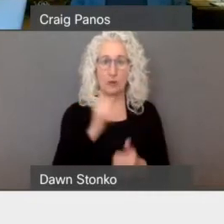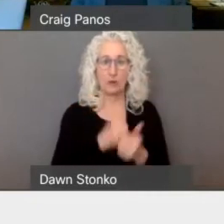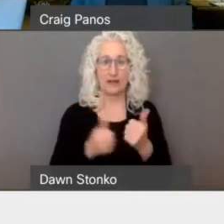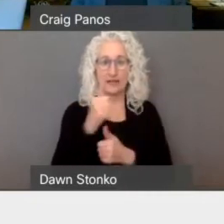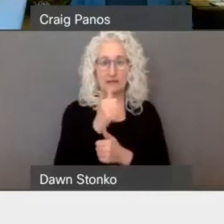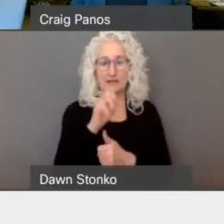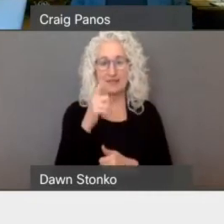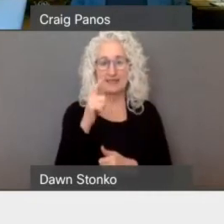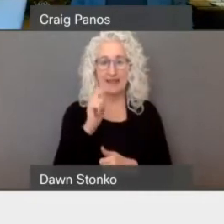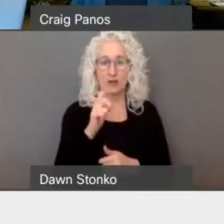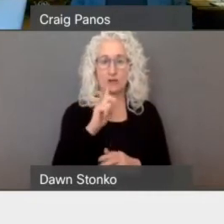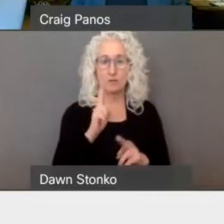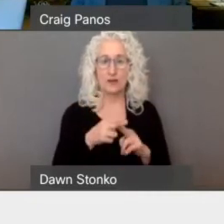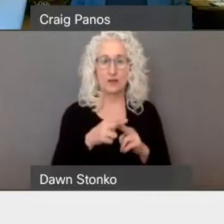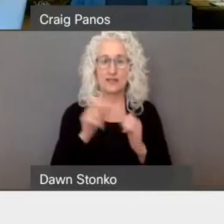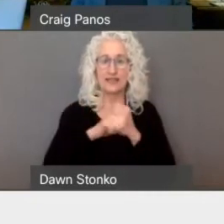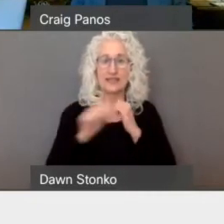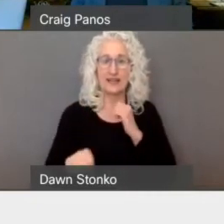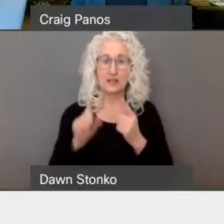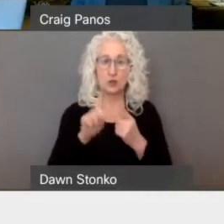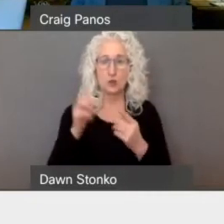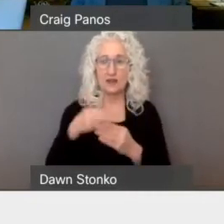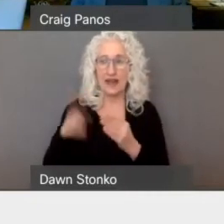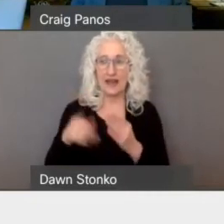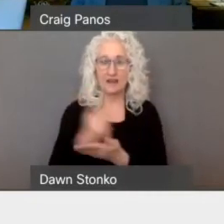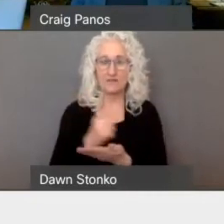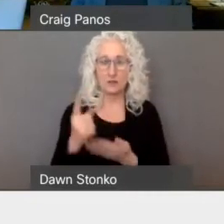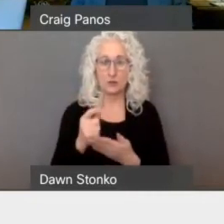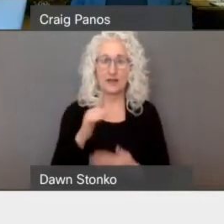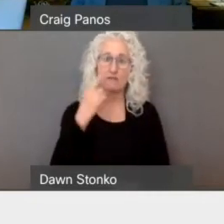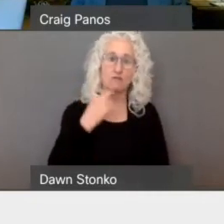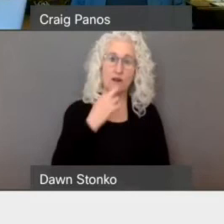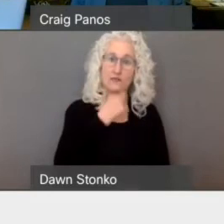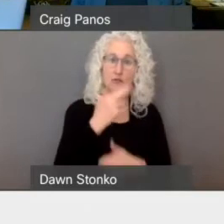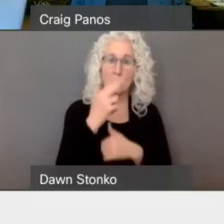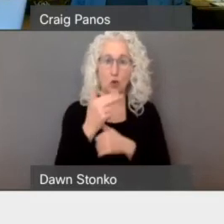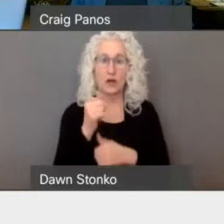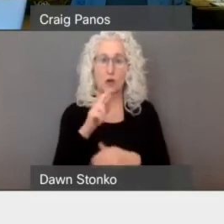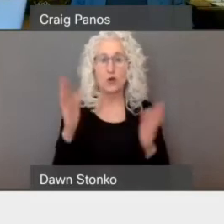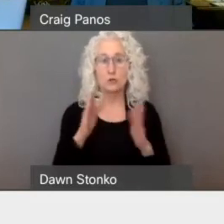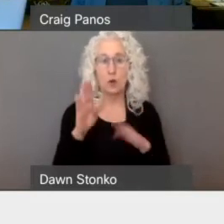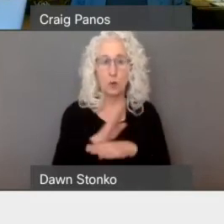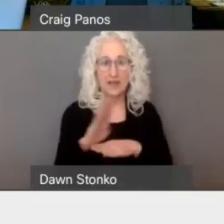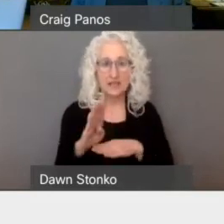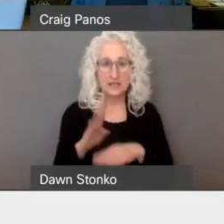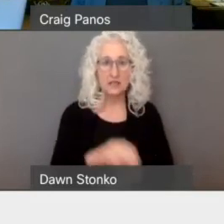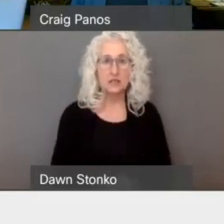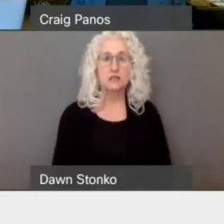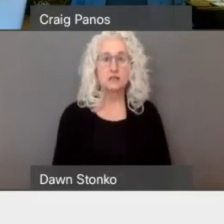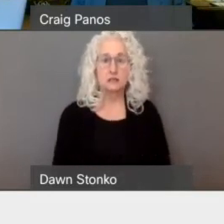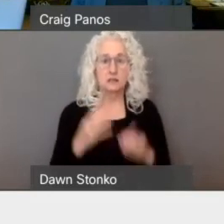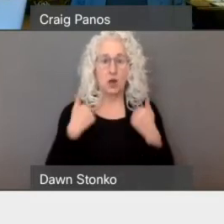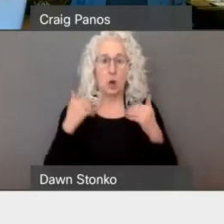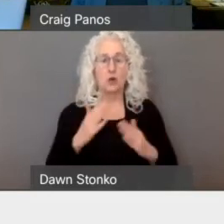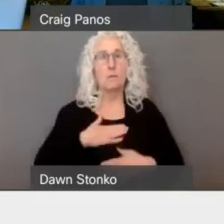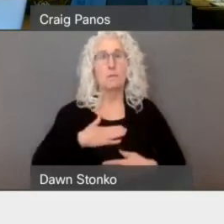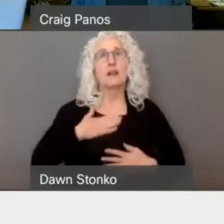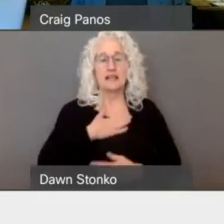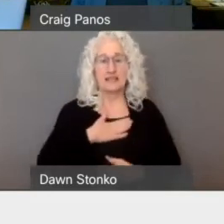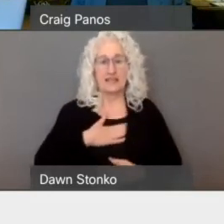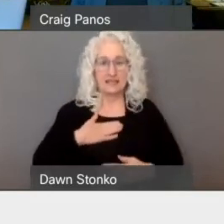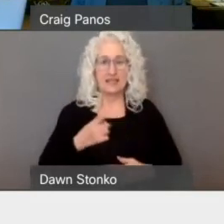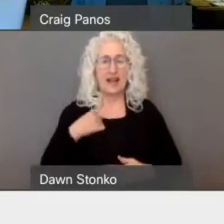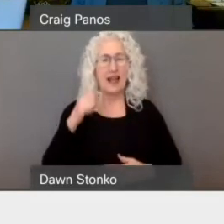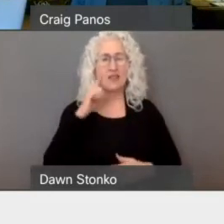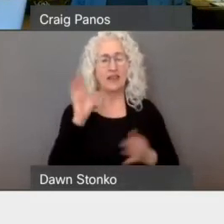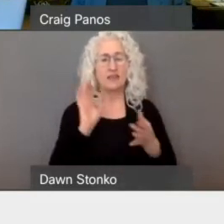being extended through the end of this week. So if you are a restaurant, a hotel, or a small business owner, please, I put the